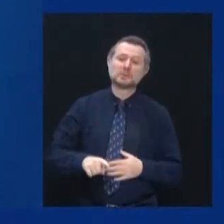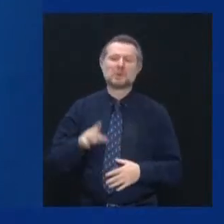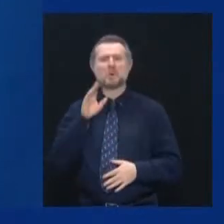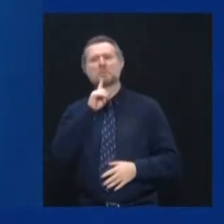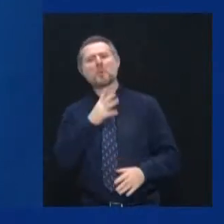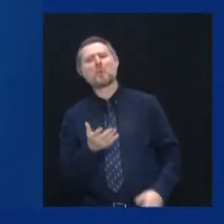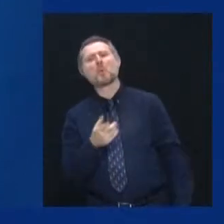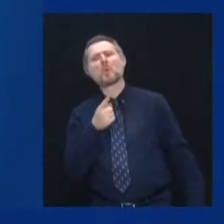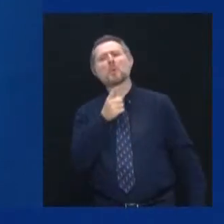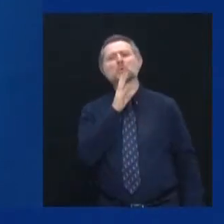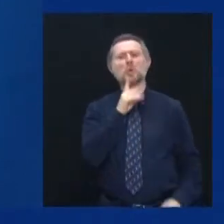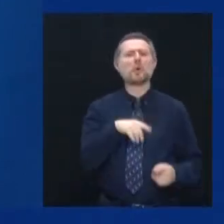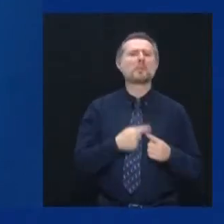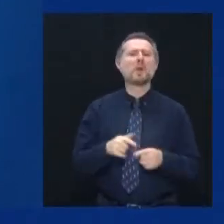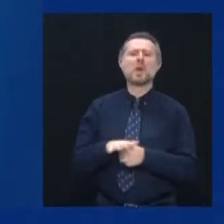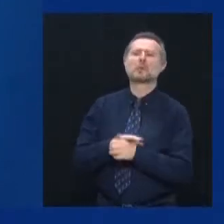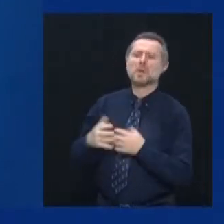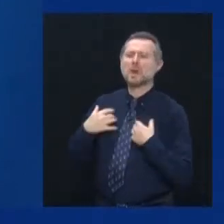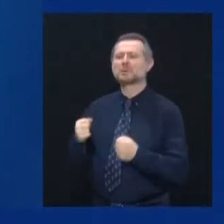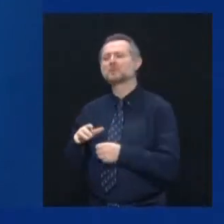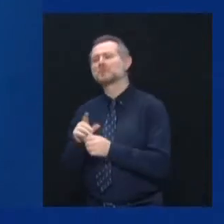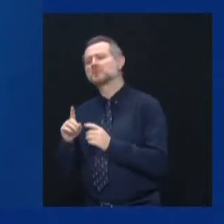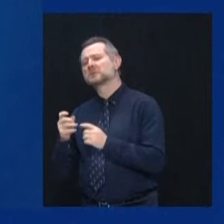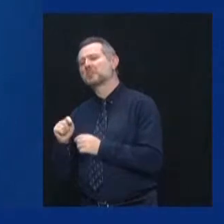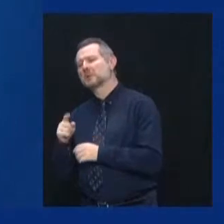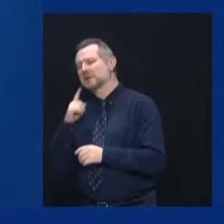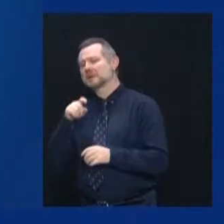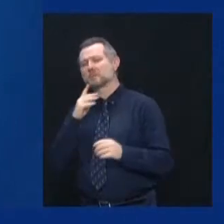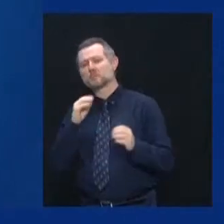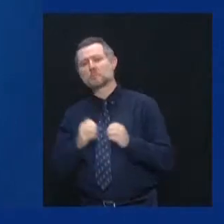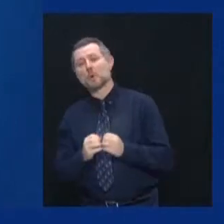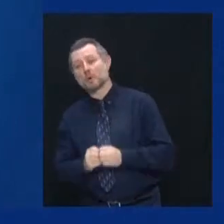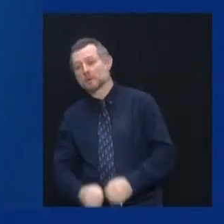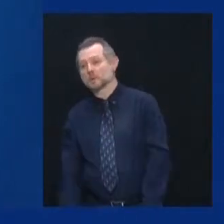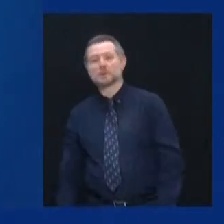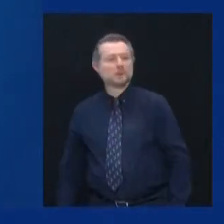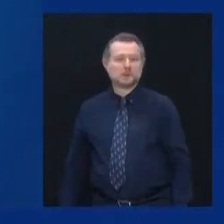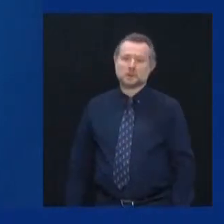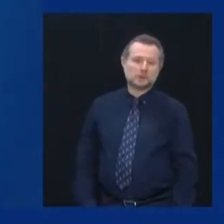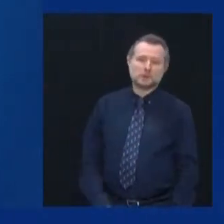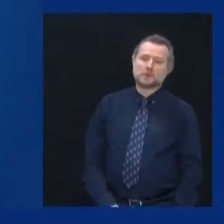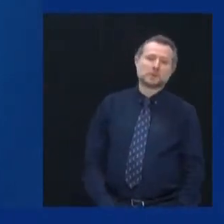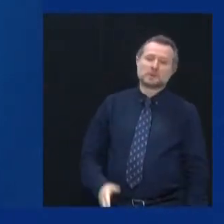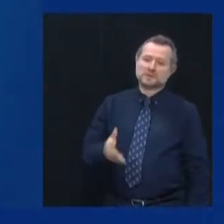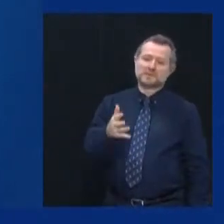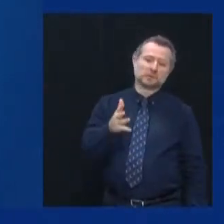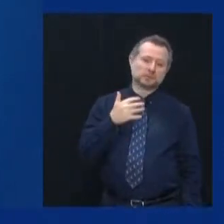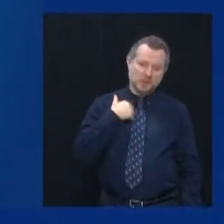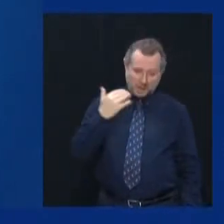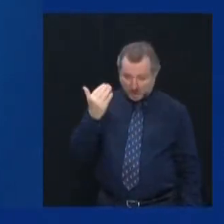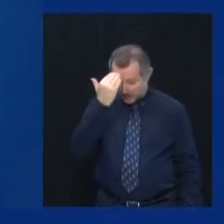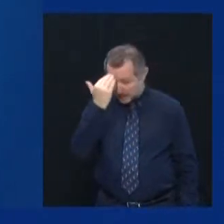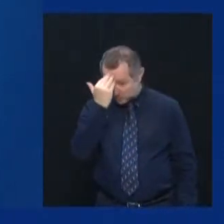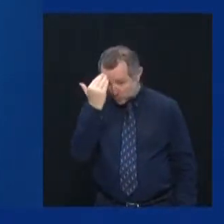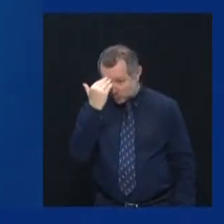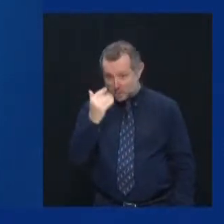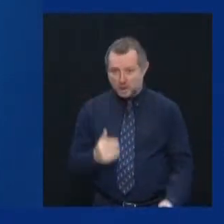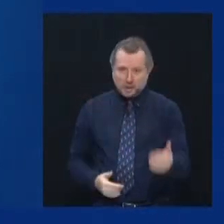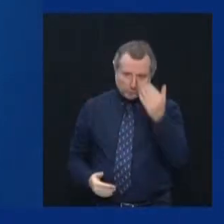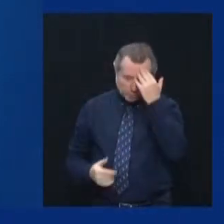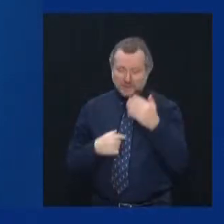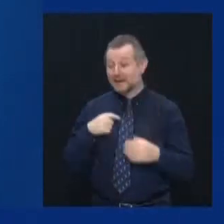speaking to the local health department, and they say they need more. Let me preempt that. I need more.